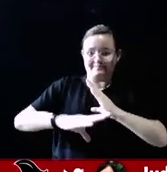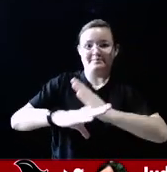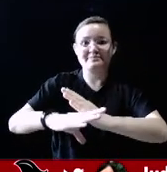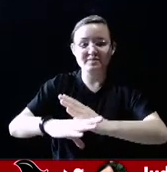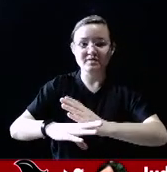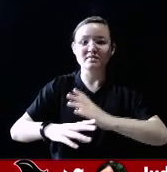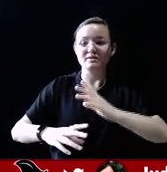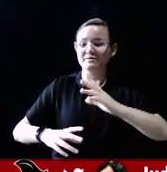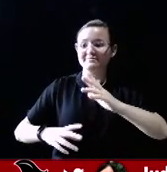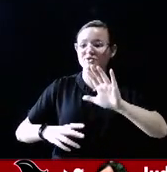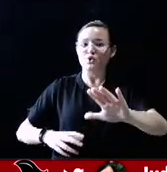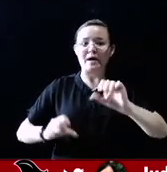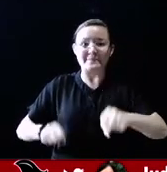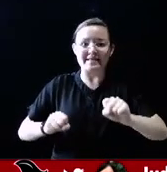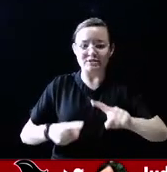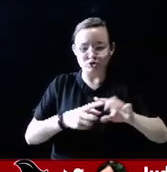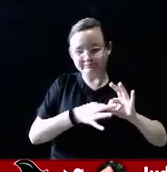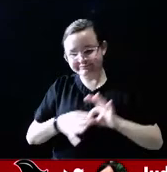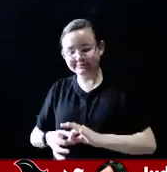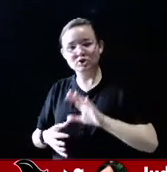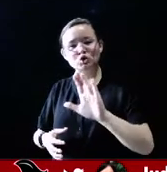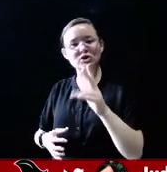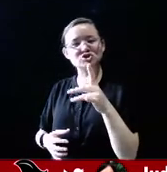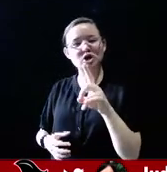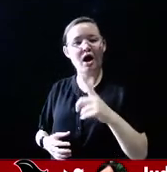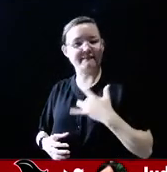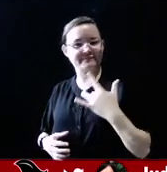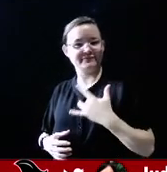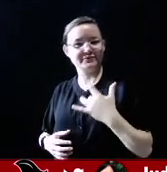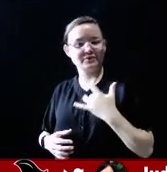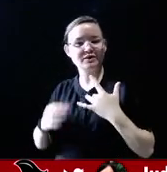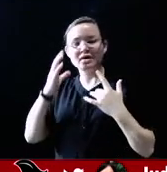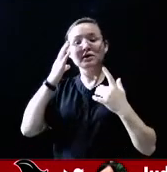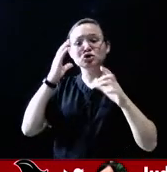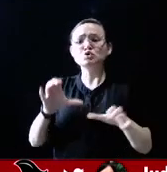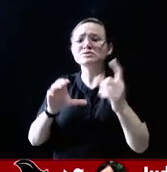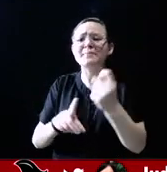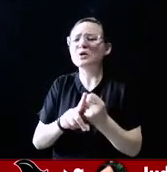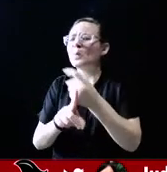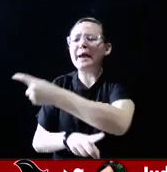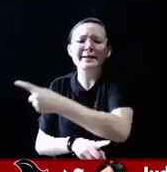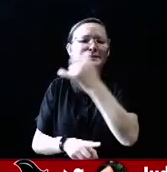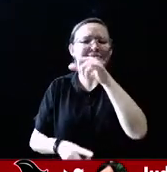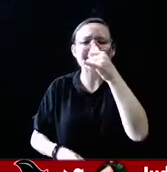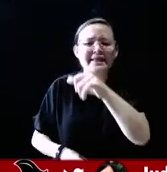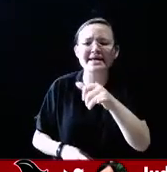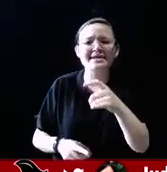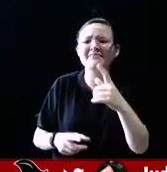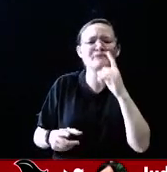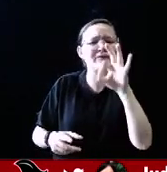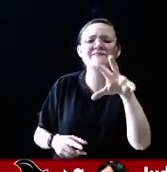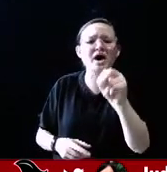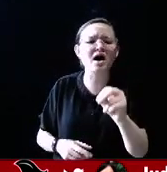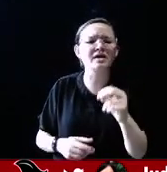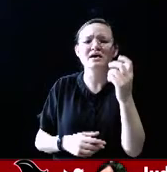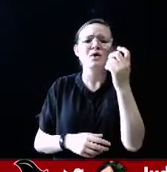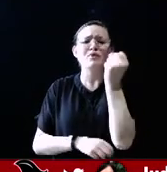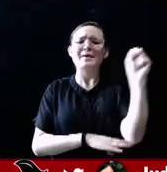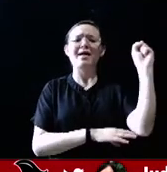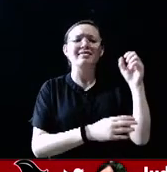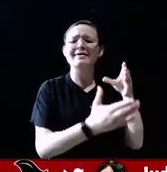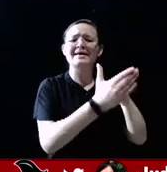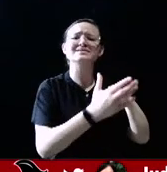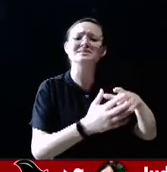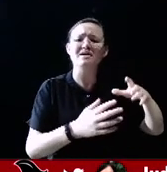childhood. Do something incredibly unexpected just for the sake of doing it. Rebel against unjust